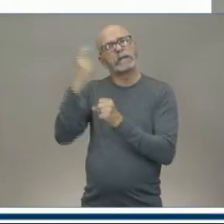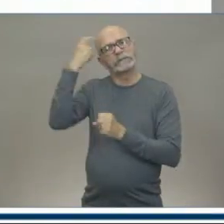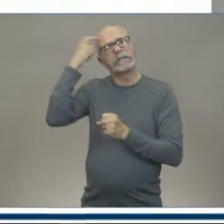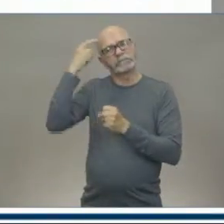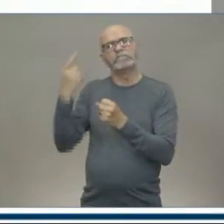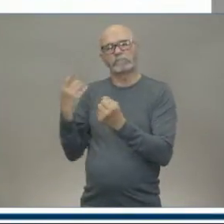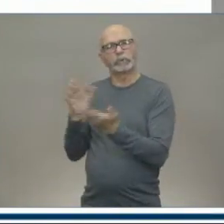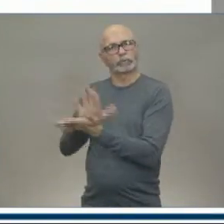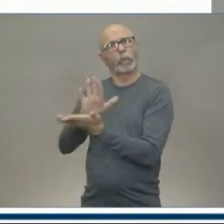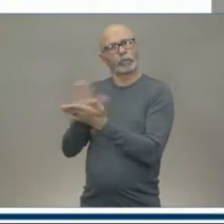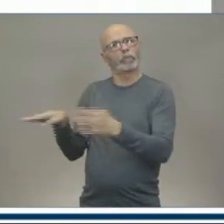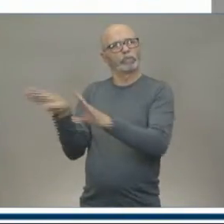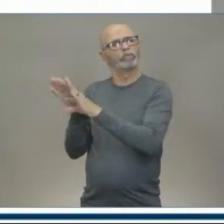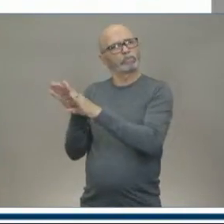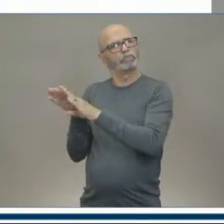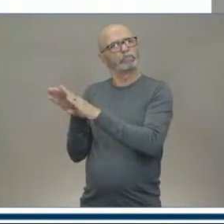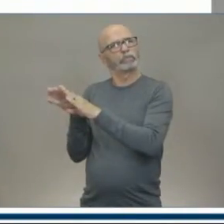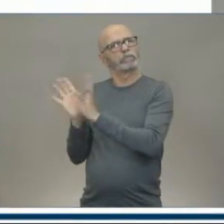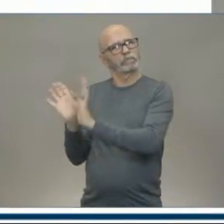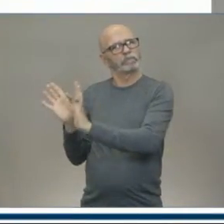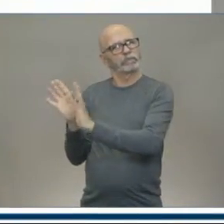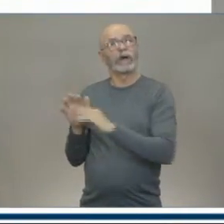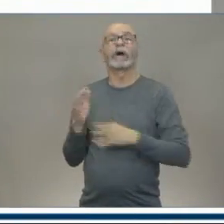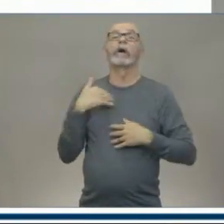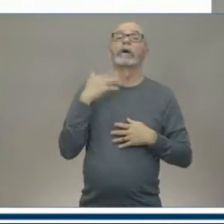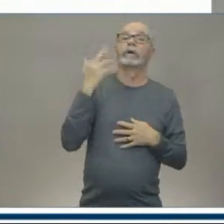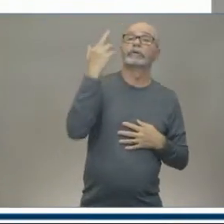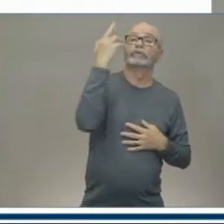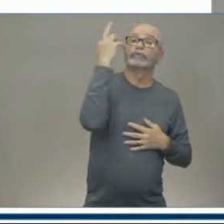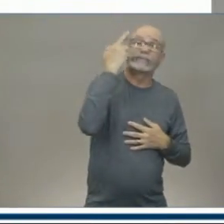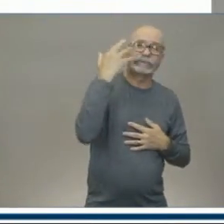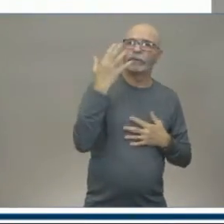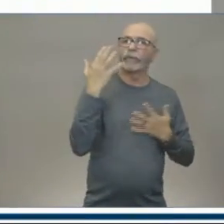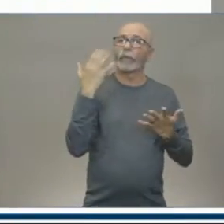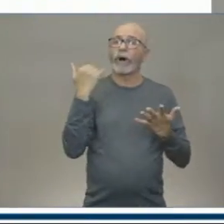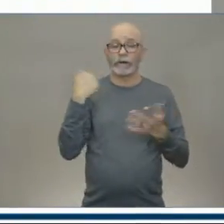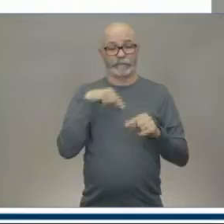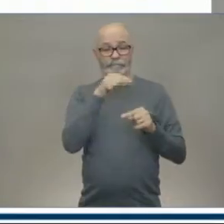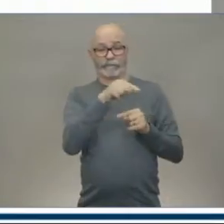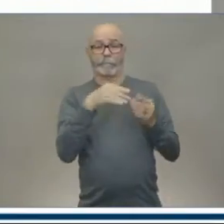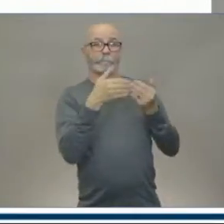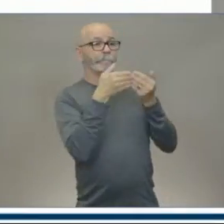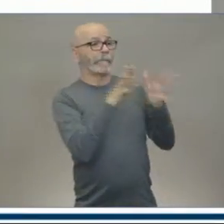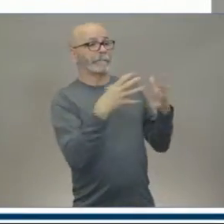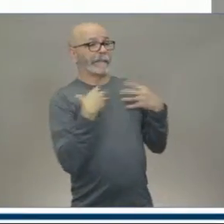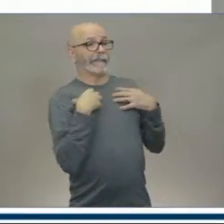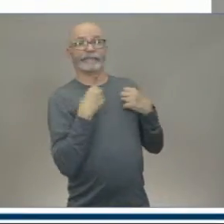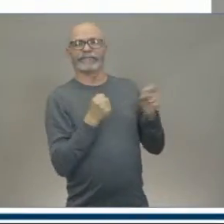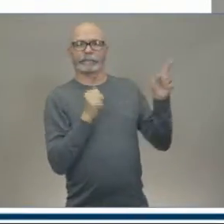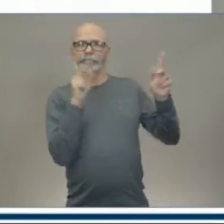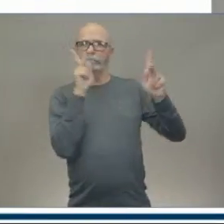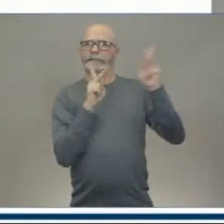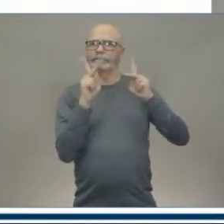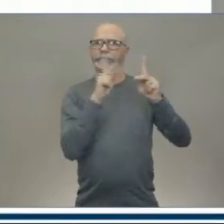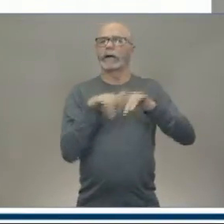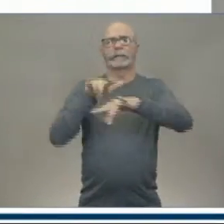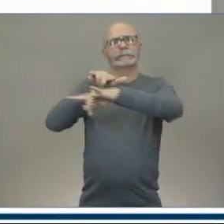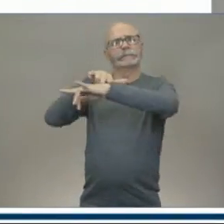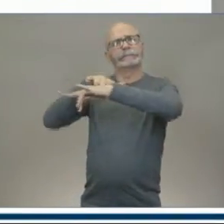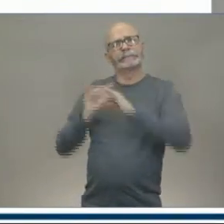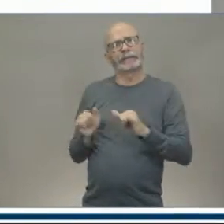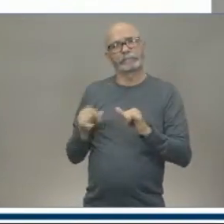public health reasons. As I said, we need to take some actions in the school, but it's also a recognition of where we're at in HRM and where